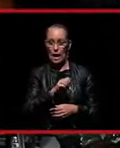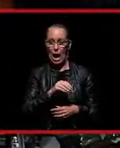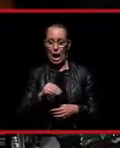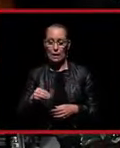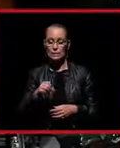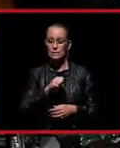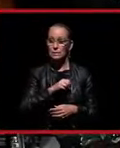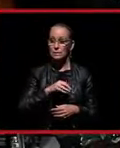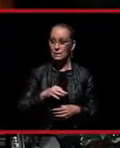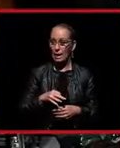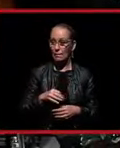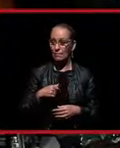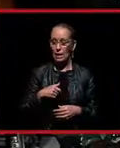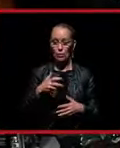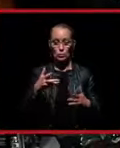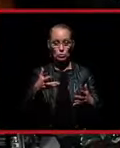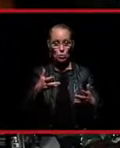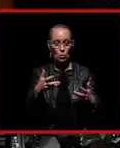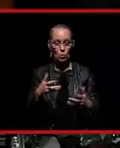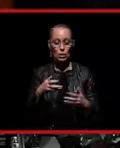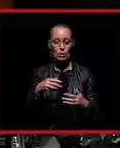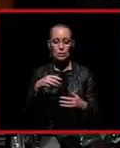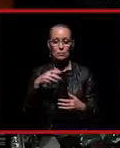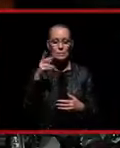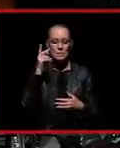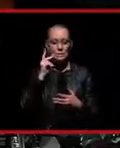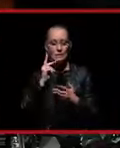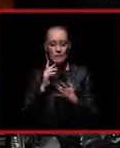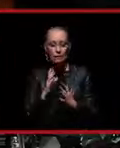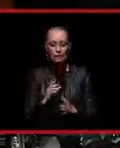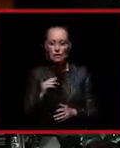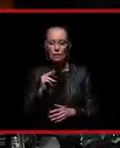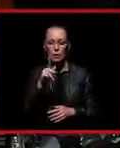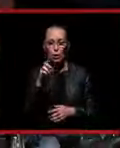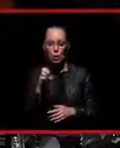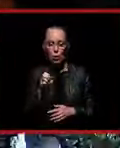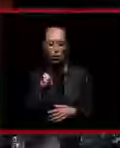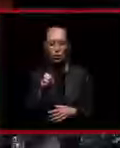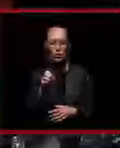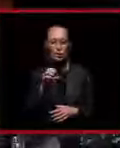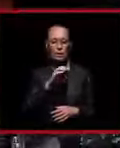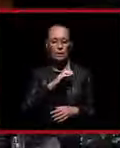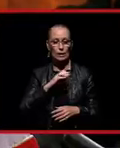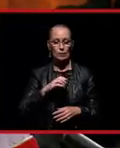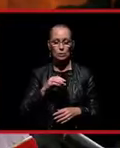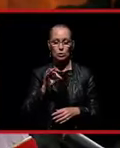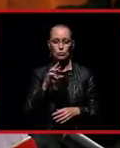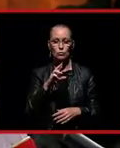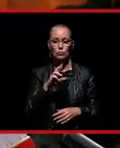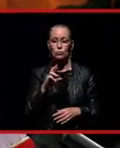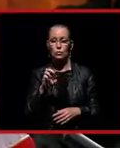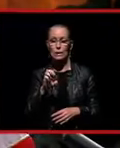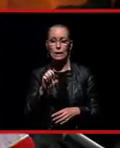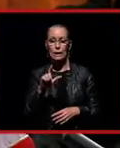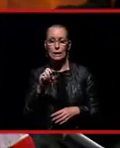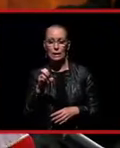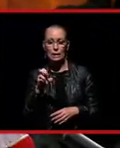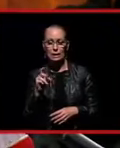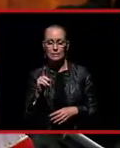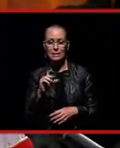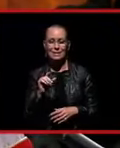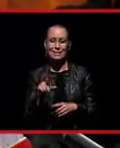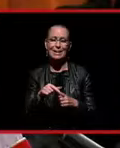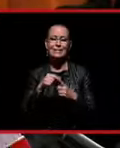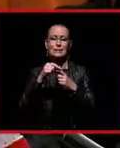staff, I'd like to welcome Secretary Malone, Commissioner Freeland, and especially our graduating students